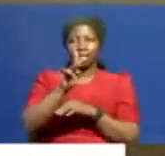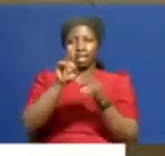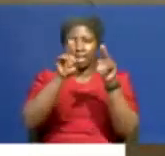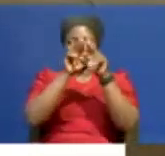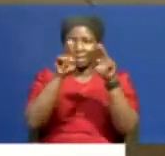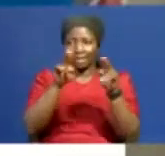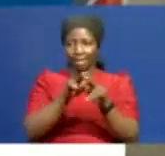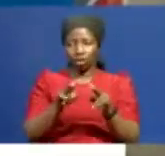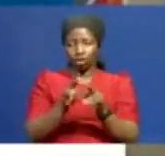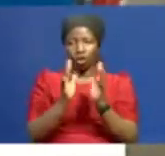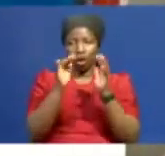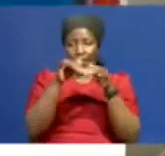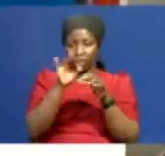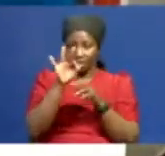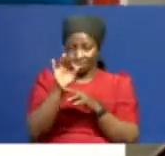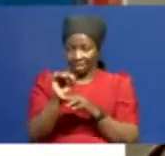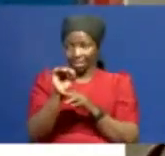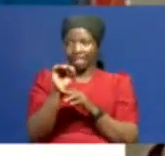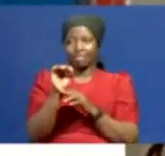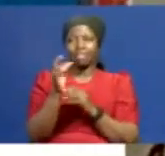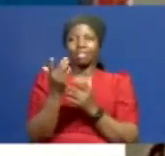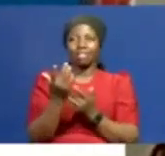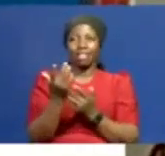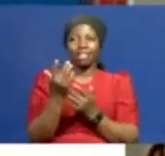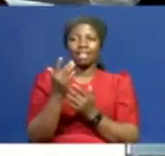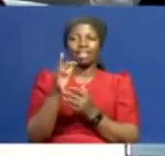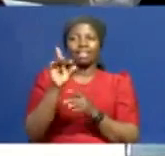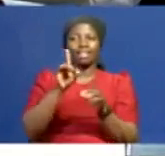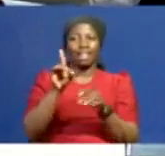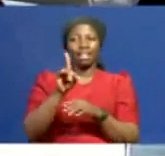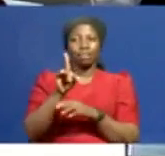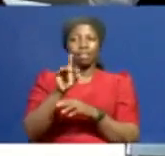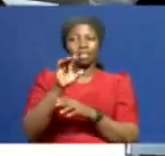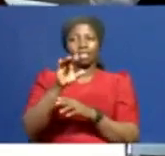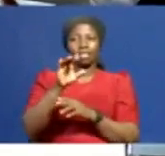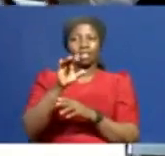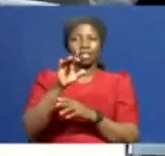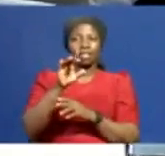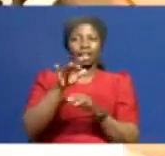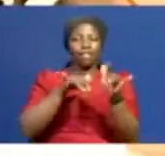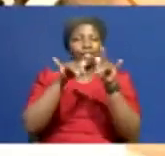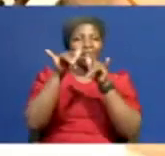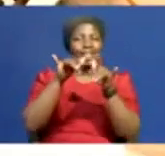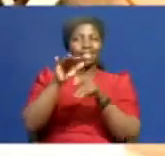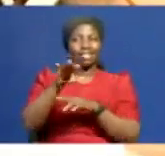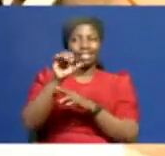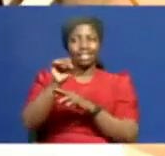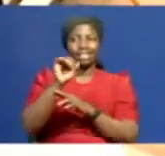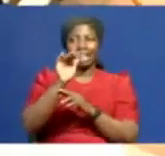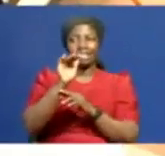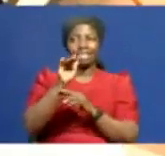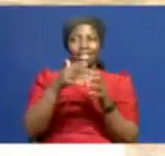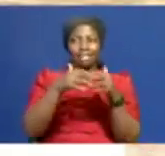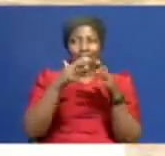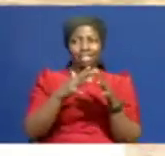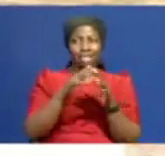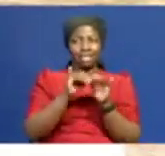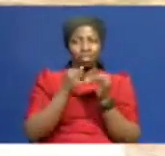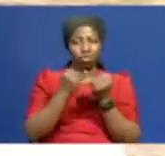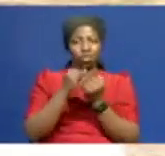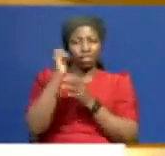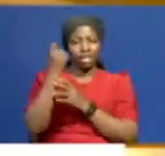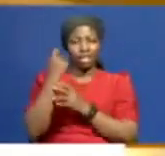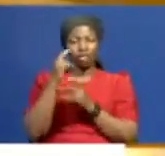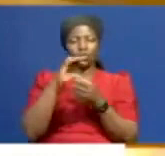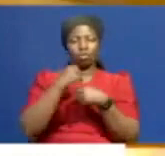the Diaspora Affairs Principal Secretary urged the Institution of Engineers of Kenya, which is a welfare body, to create